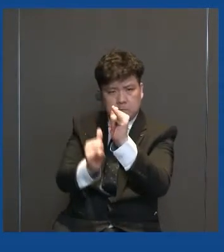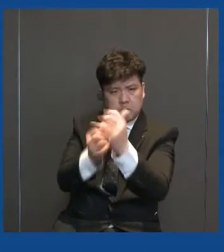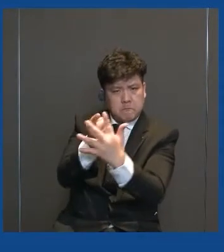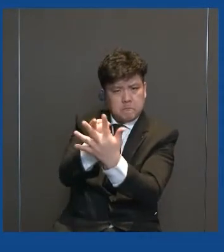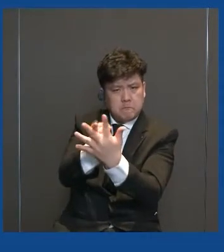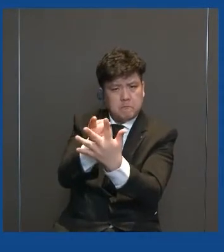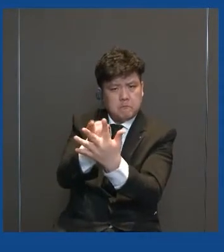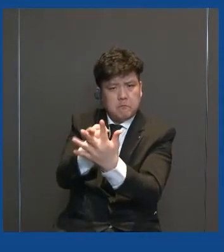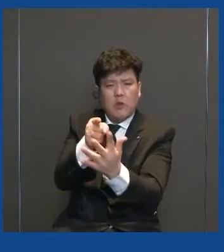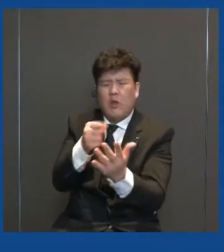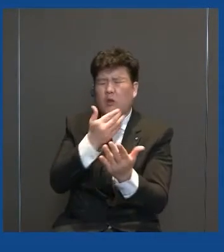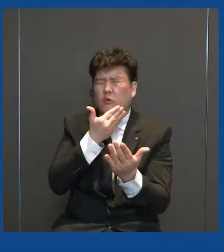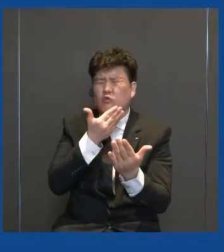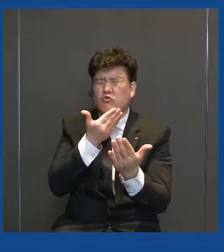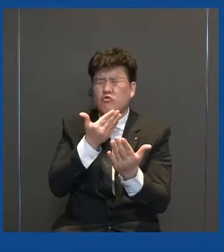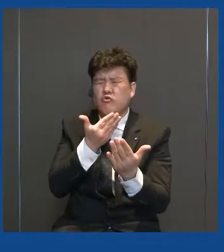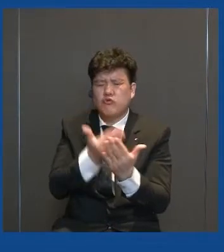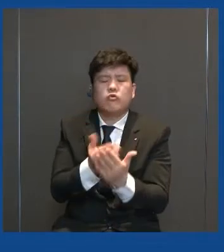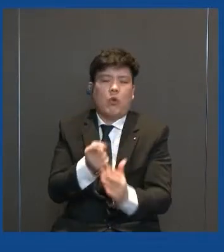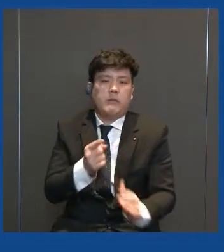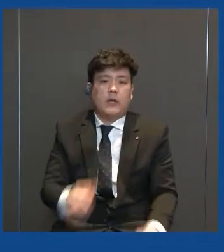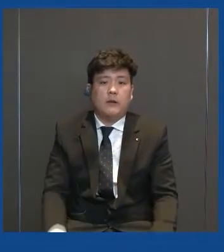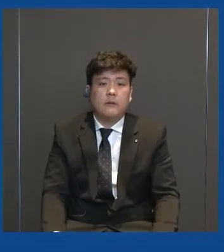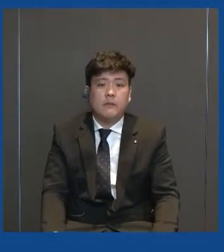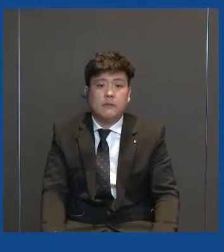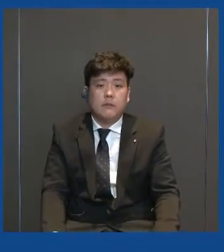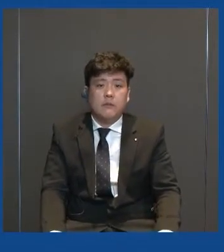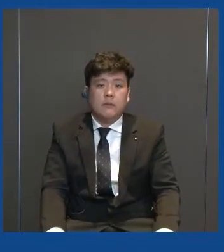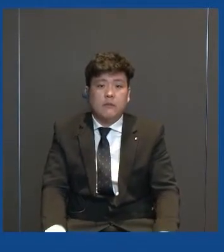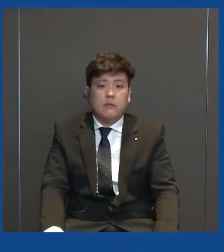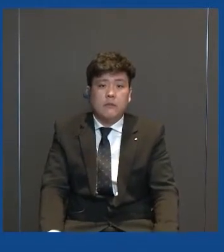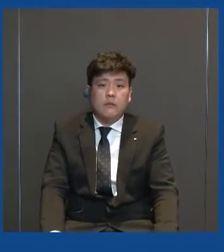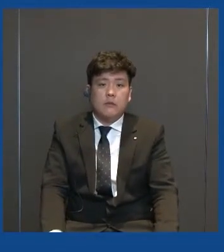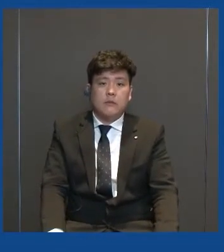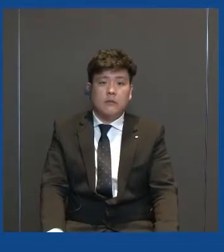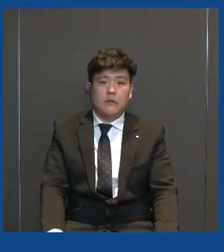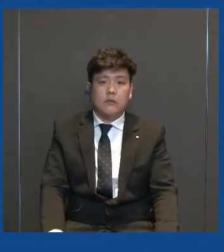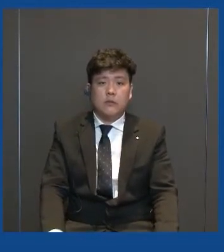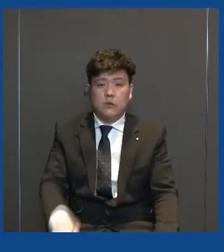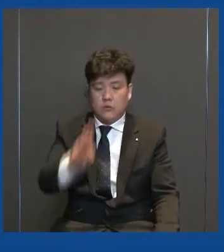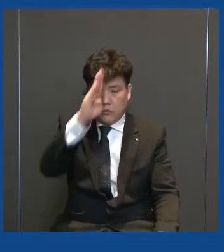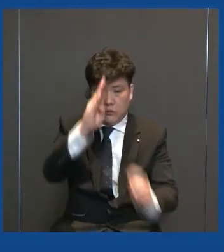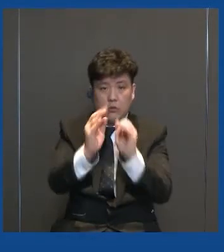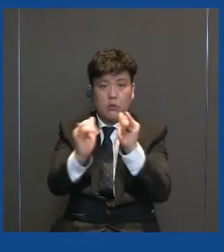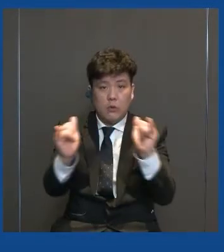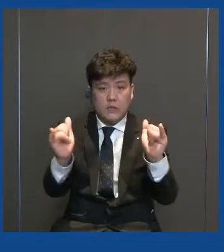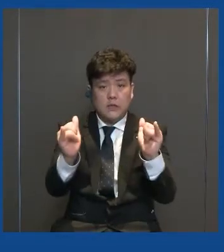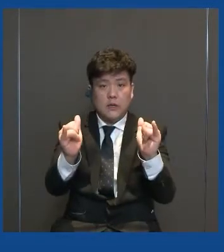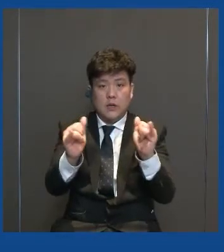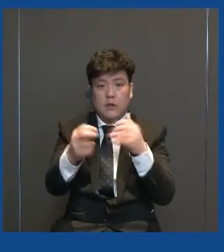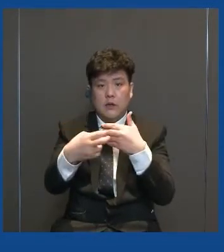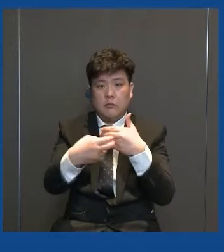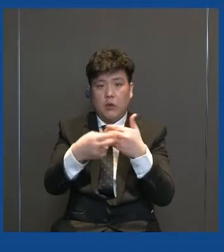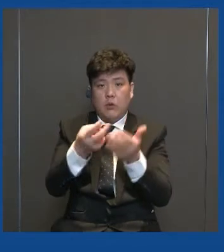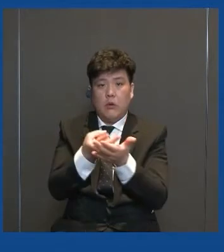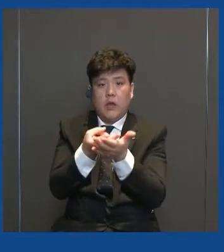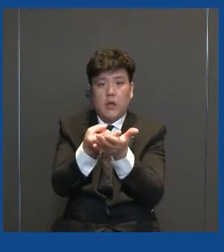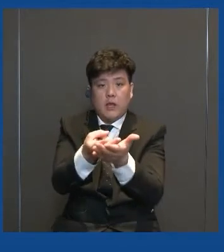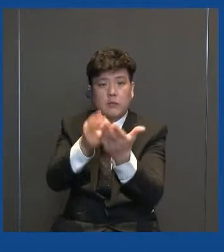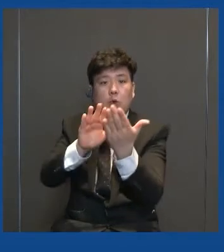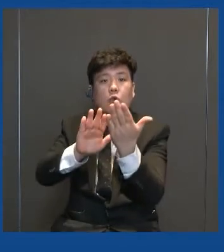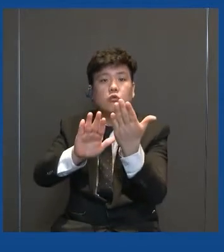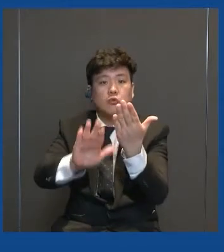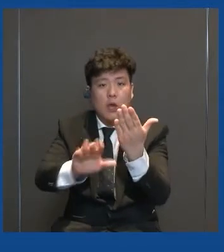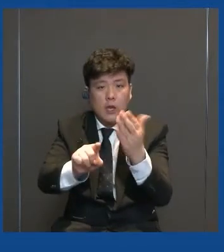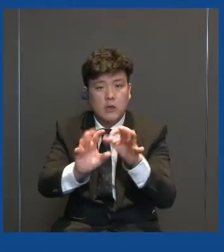the patients have been admitted to hospital to make sure that everything is as it should be and checking that prescribed